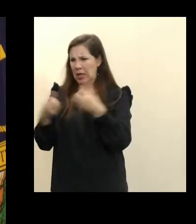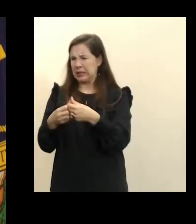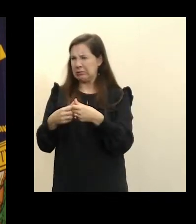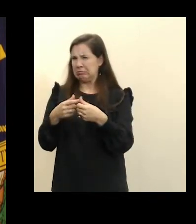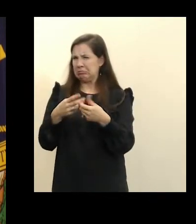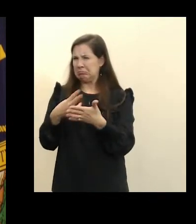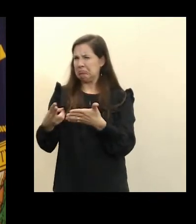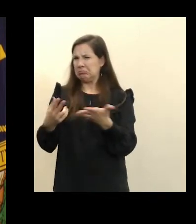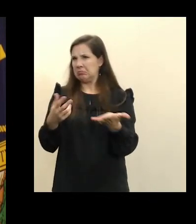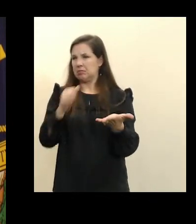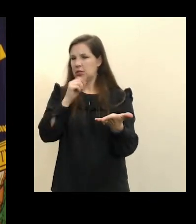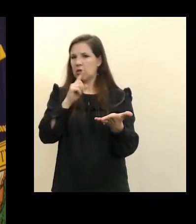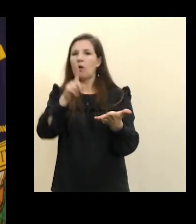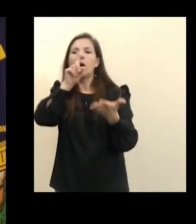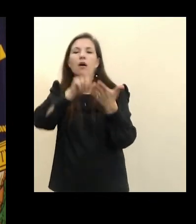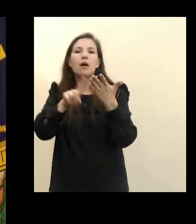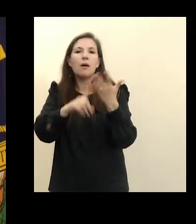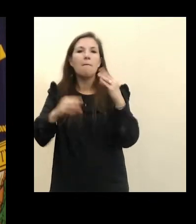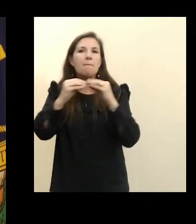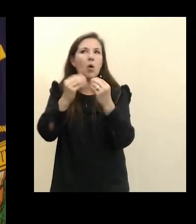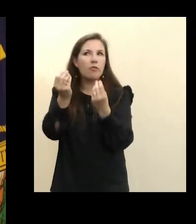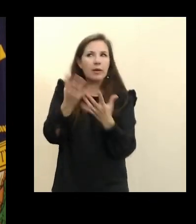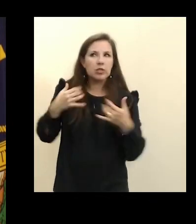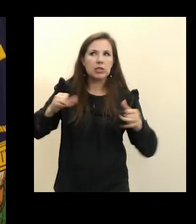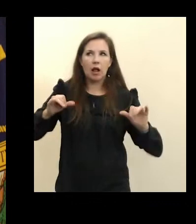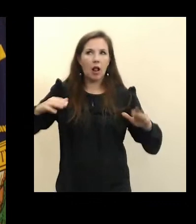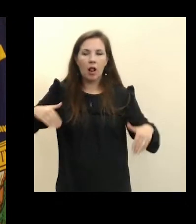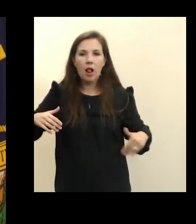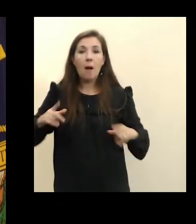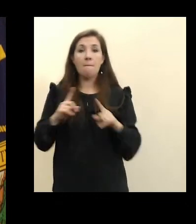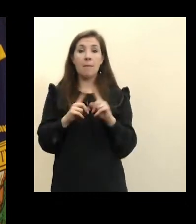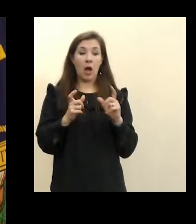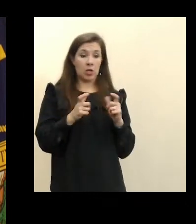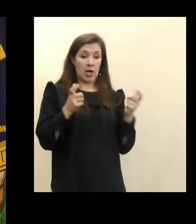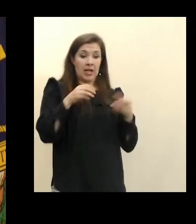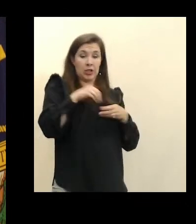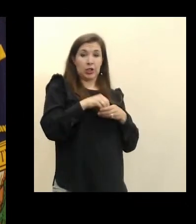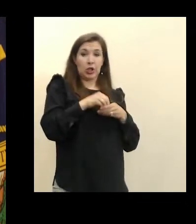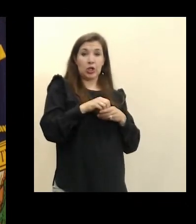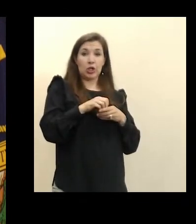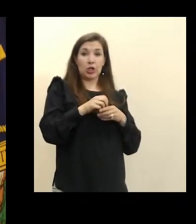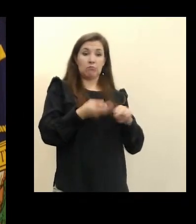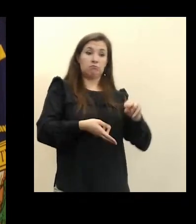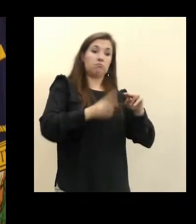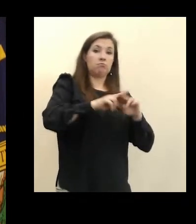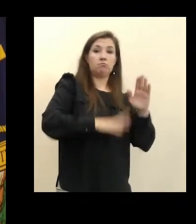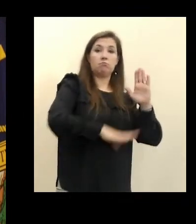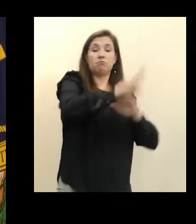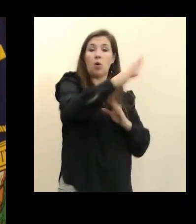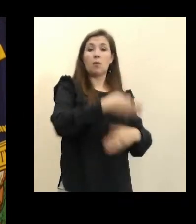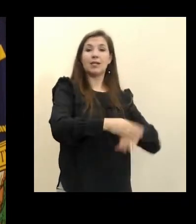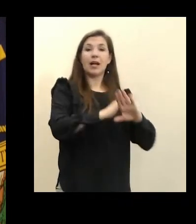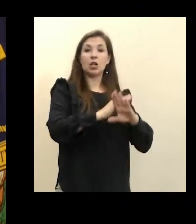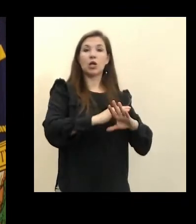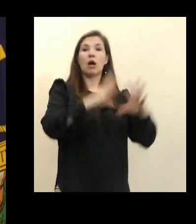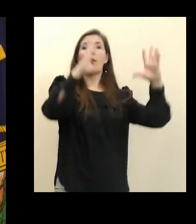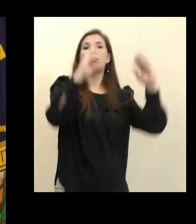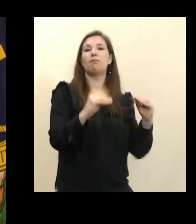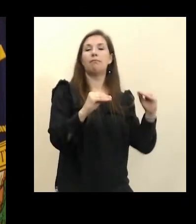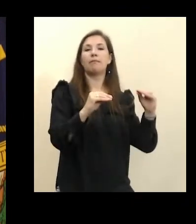truthfully. We're looking in to get more information, but basically our giant internal surge protectors shut down the scoreboards so they